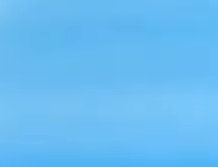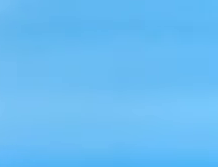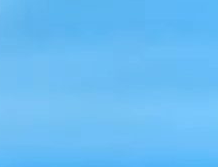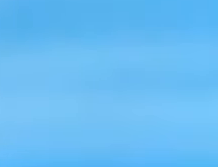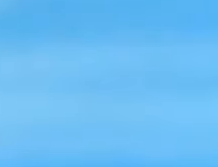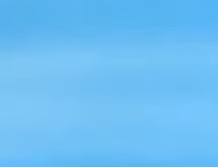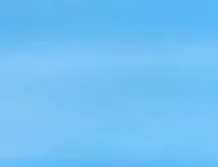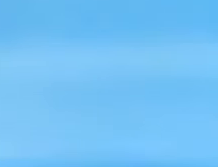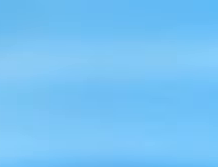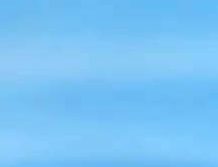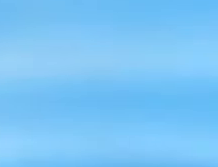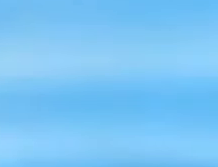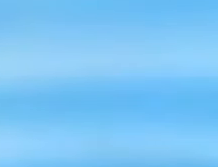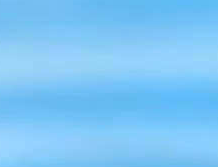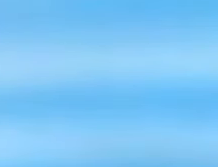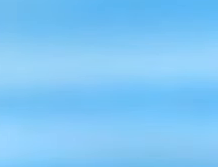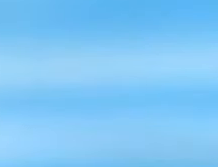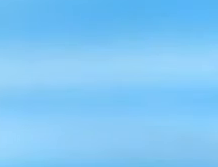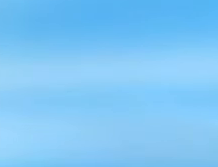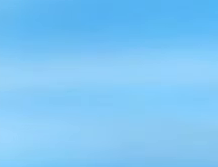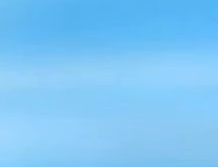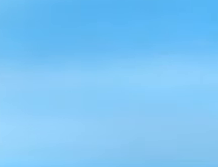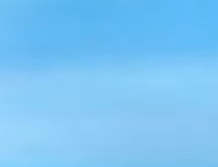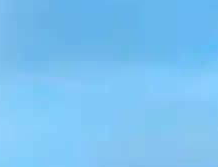This is NTV.